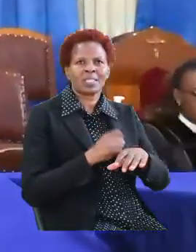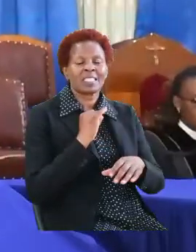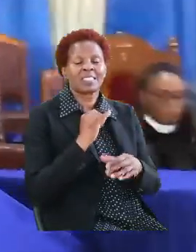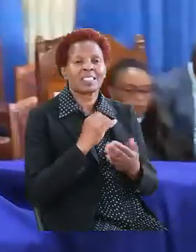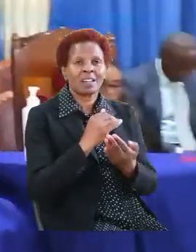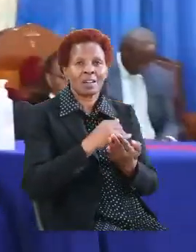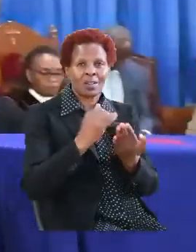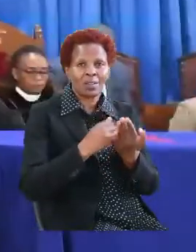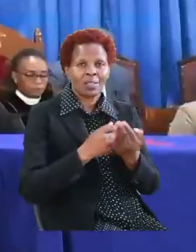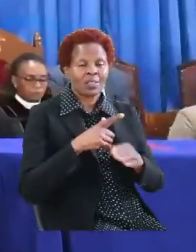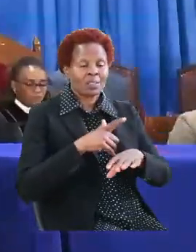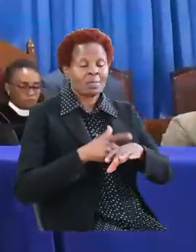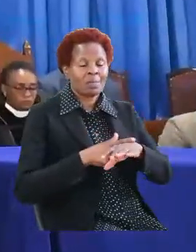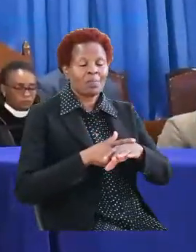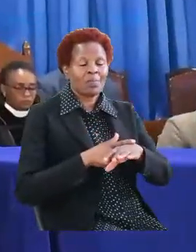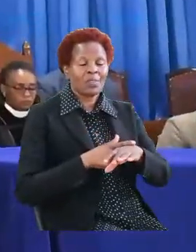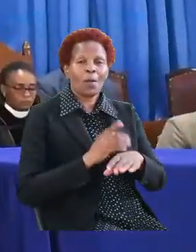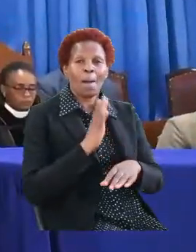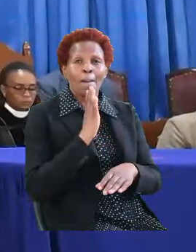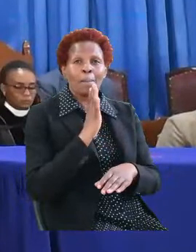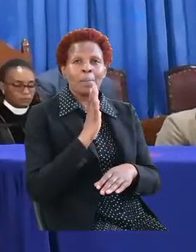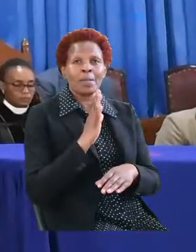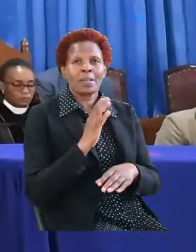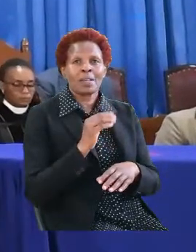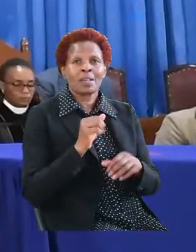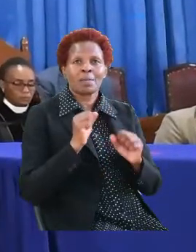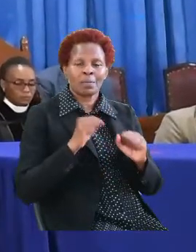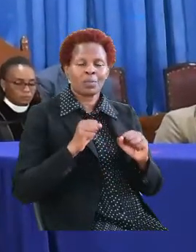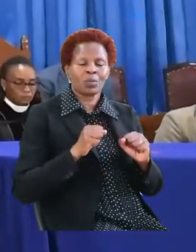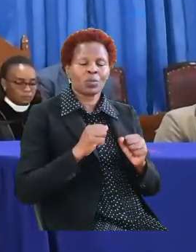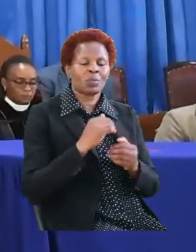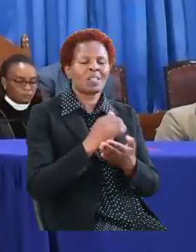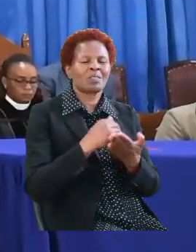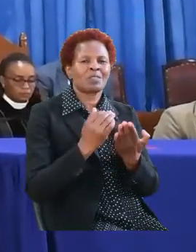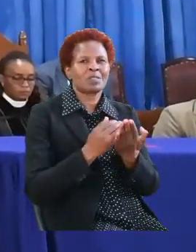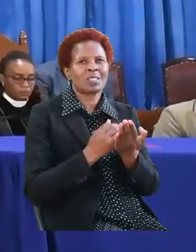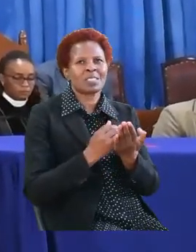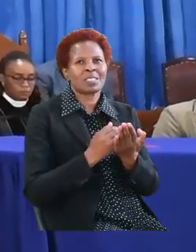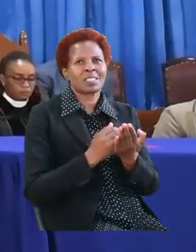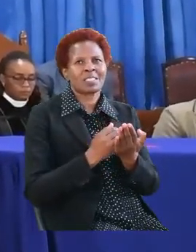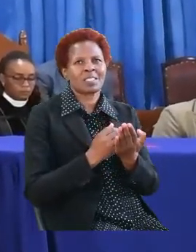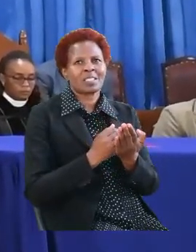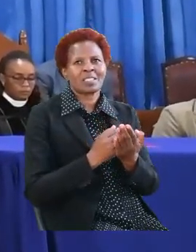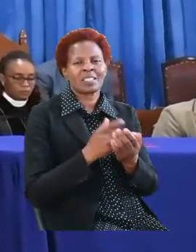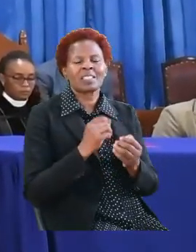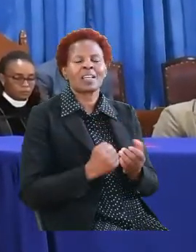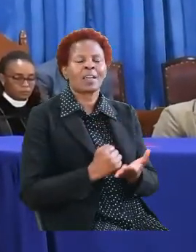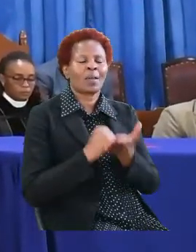time, we shall be in a position to harvest. That the Lord shall provide unto us in the